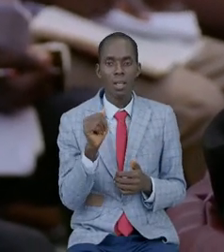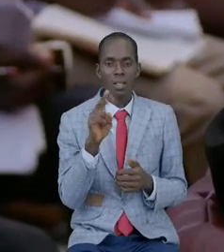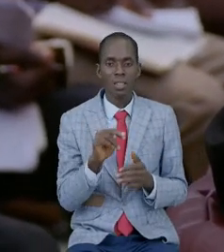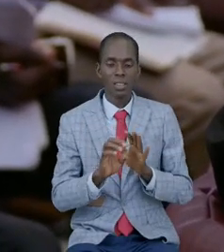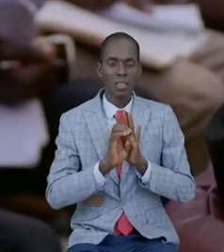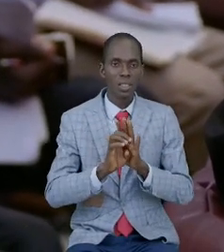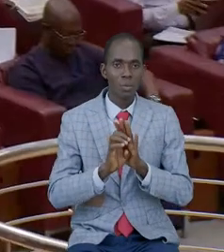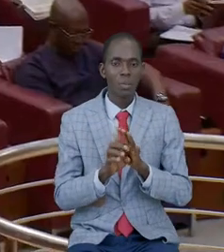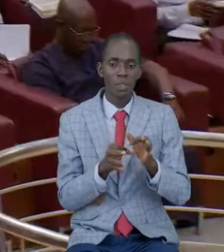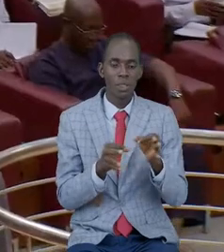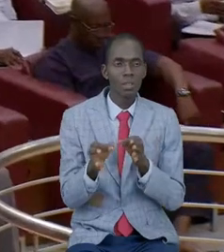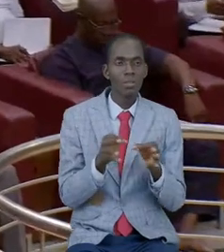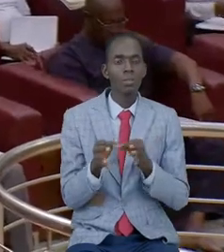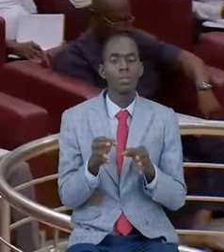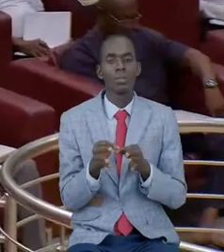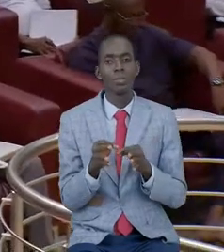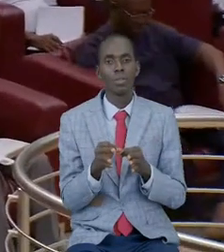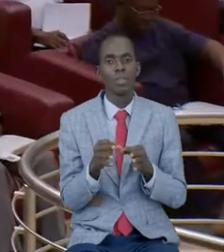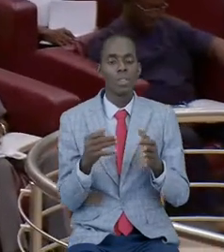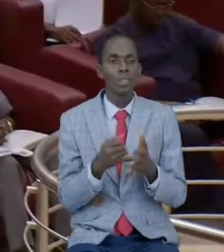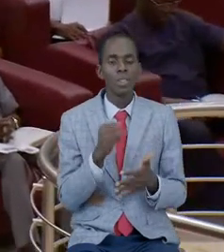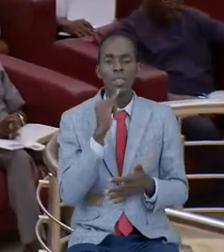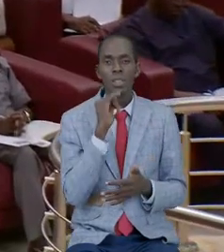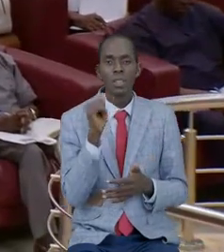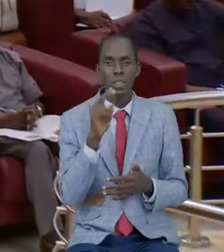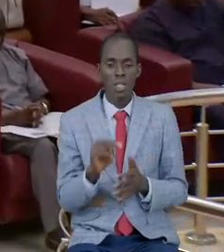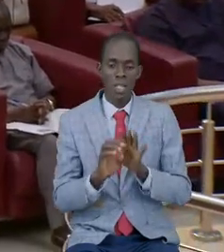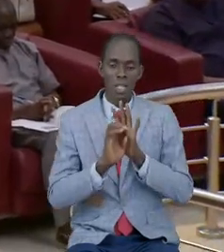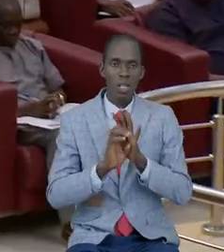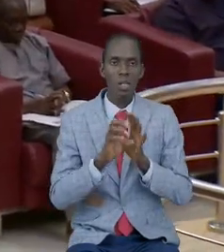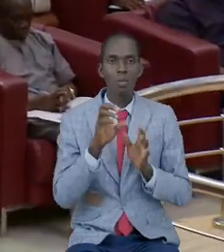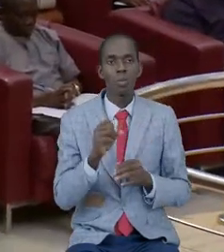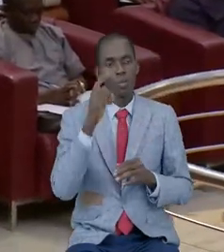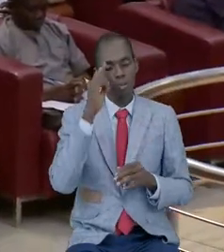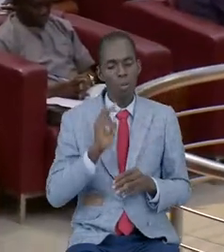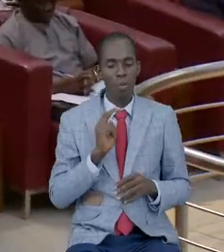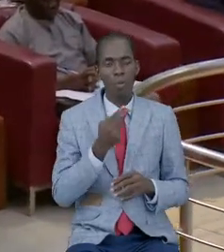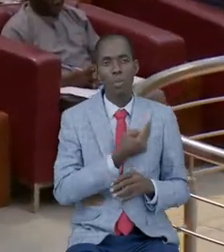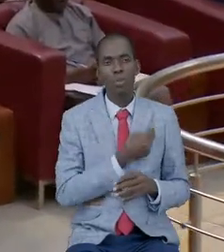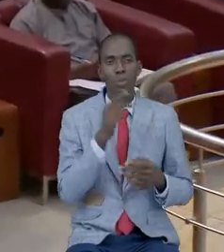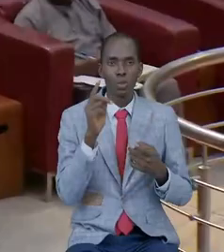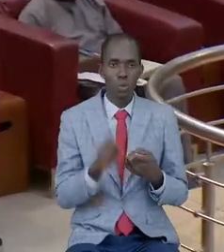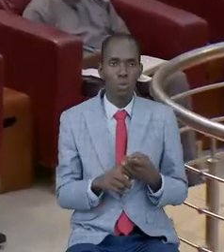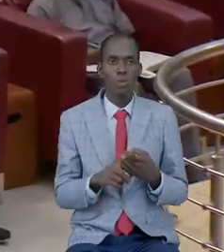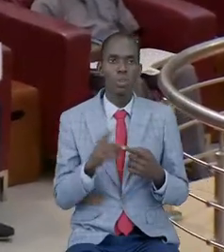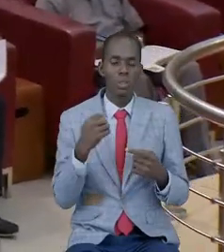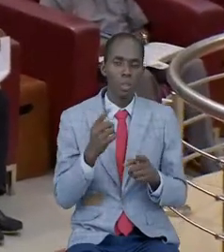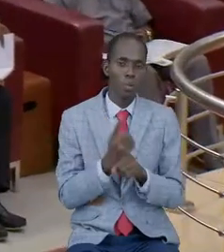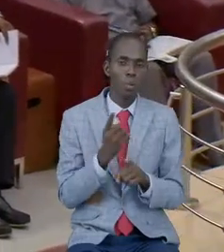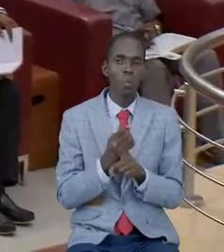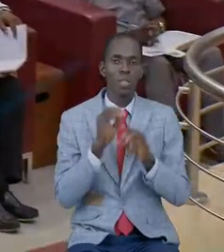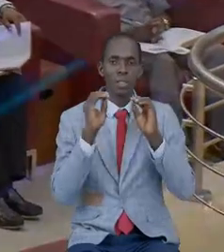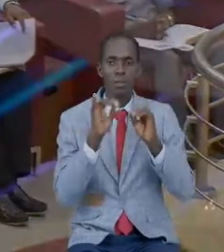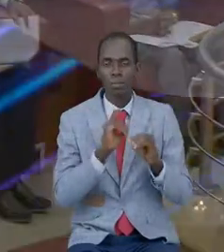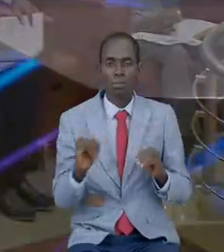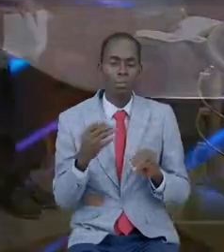it's an illustration it is an example for us to derive teaching and blessing